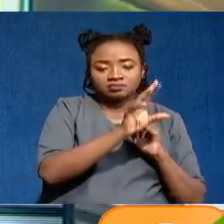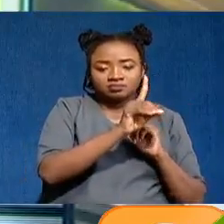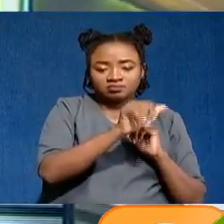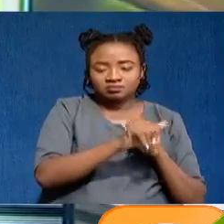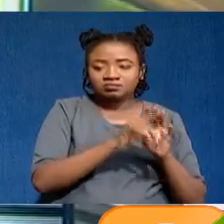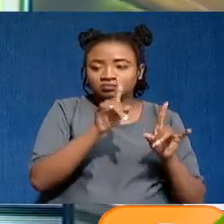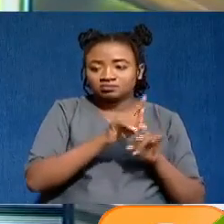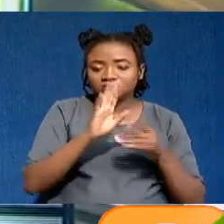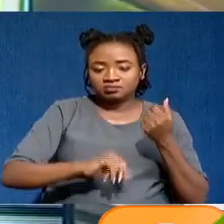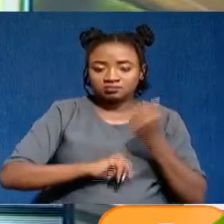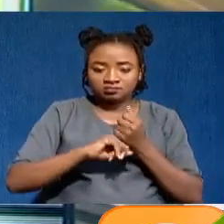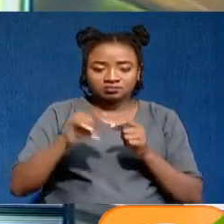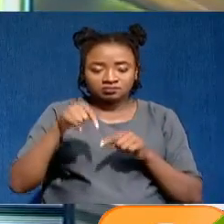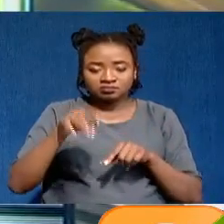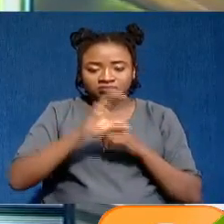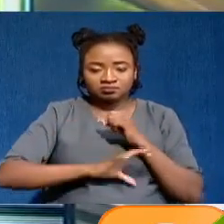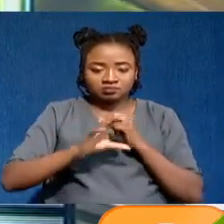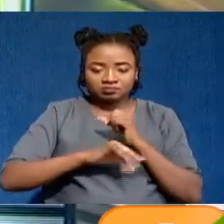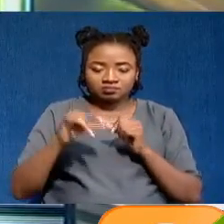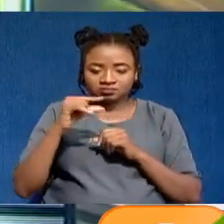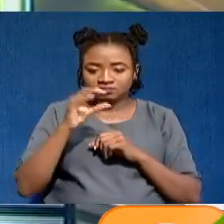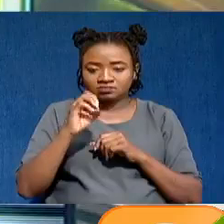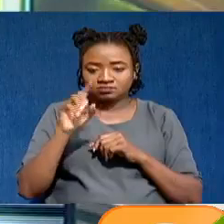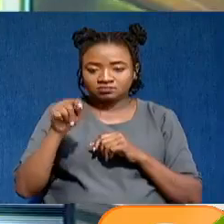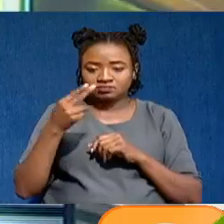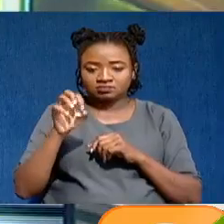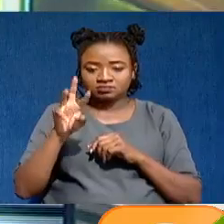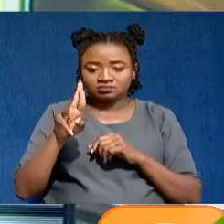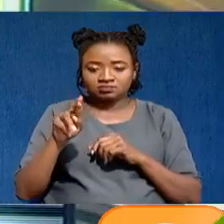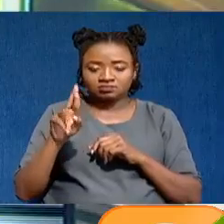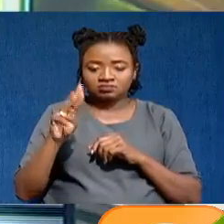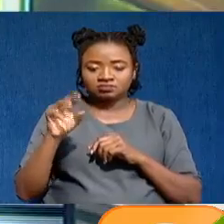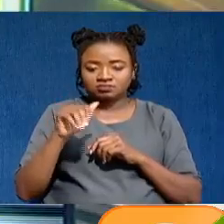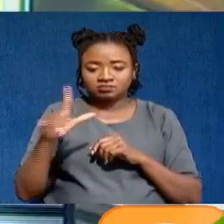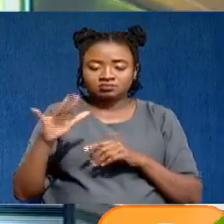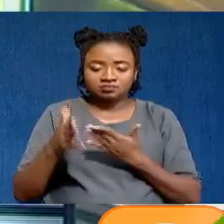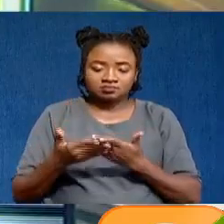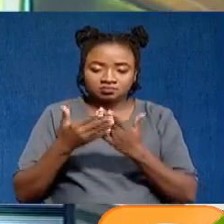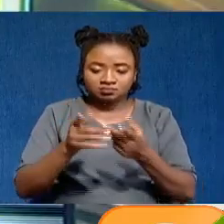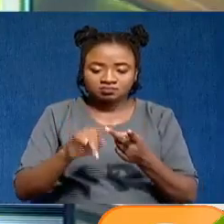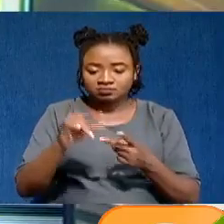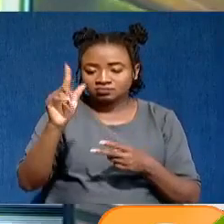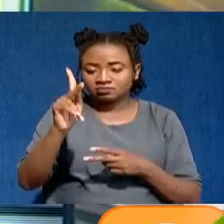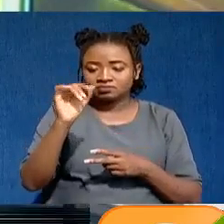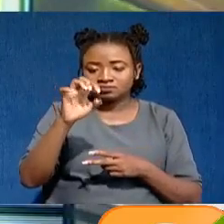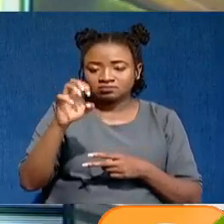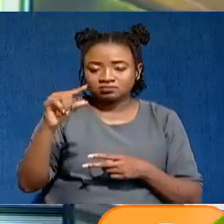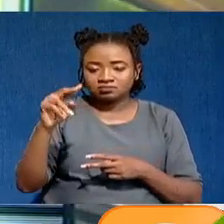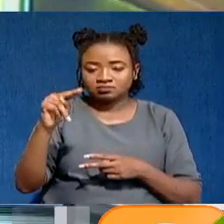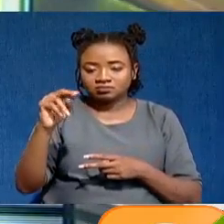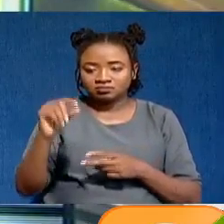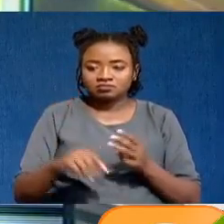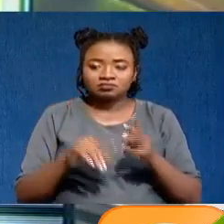country's geothermal resources. The funding will enable Kenya Electricity Generating Company, KenGen, and the Geothermal Development Agency, or